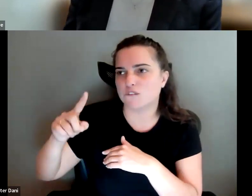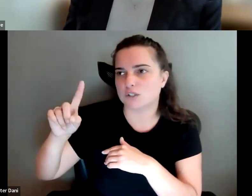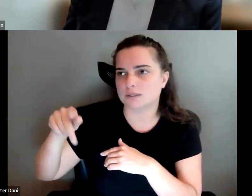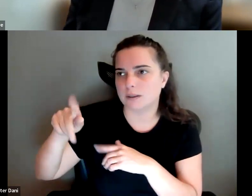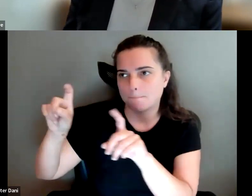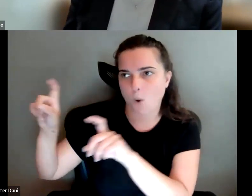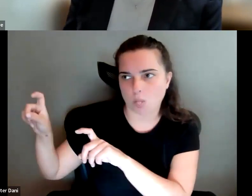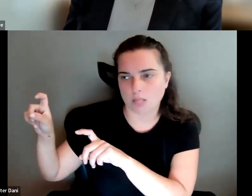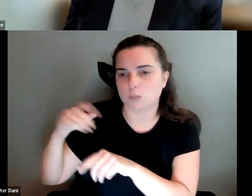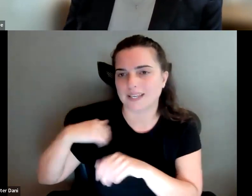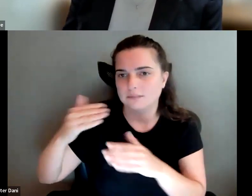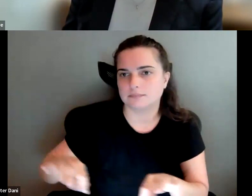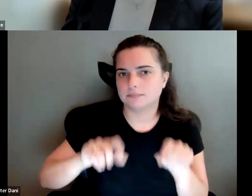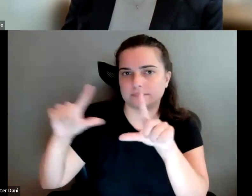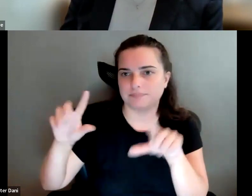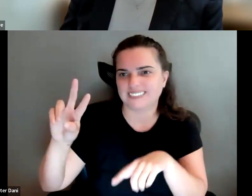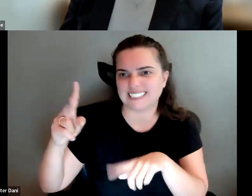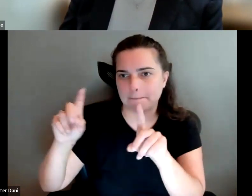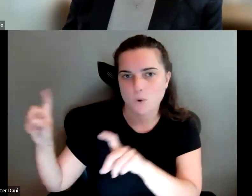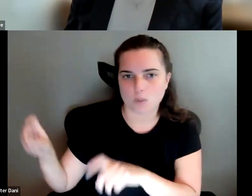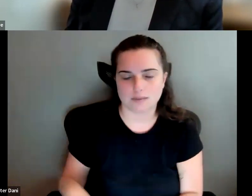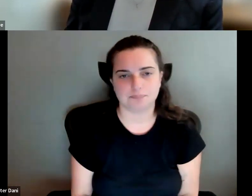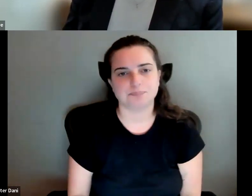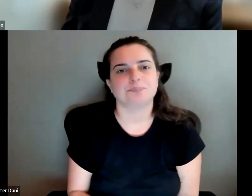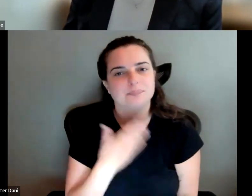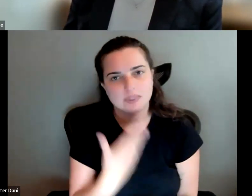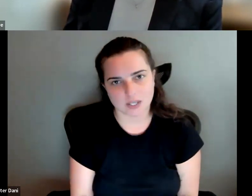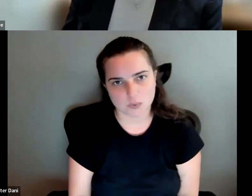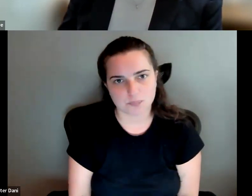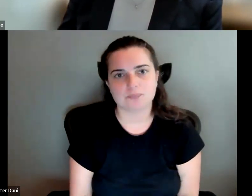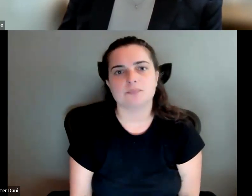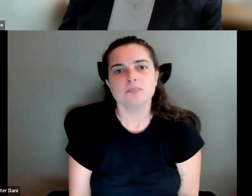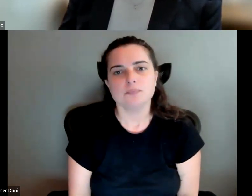But thanks everybody for that. And then we'll go to our